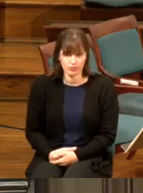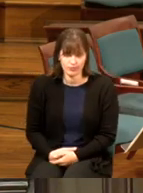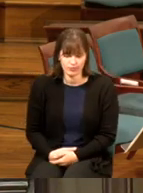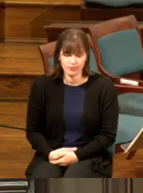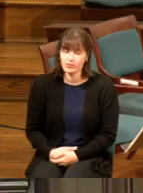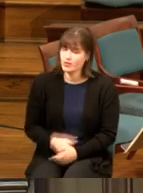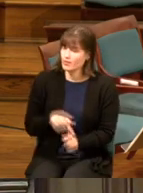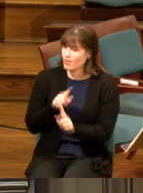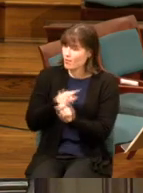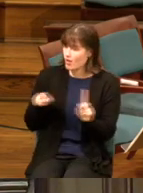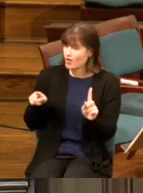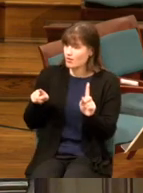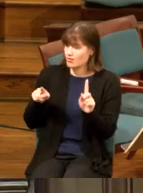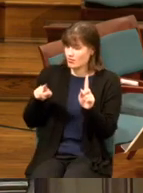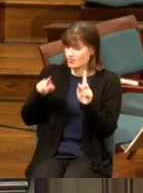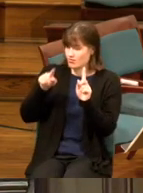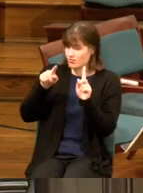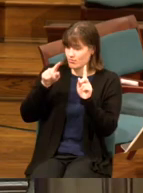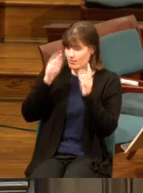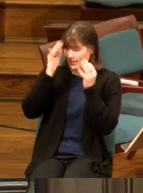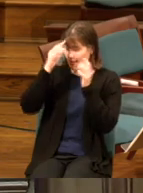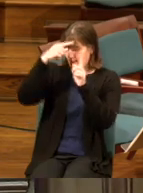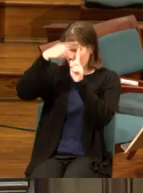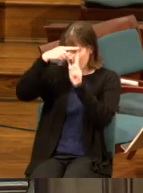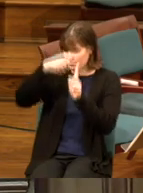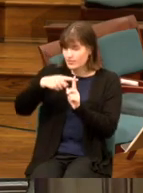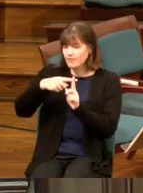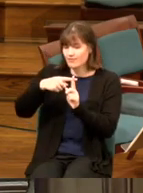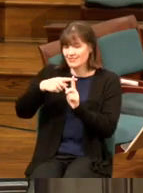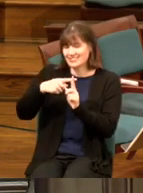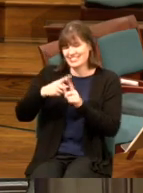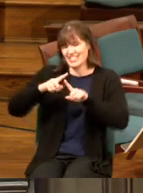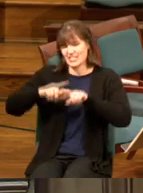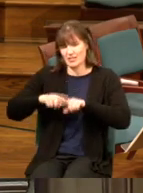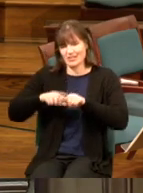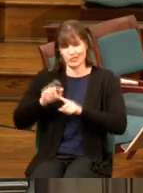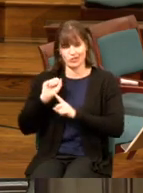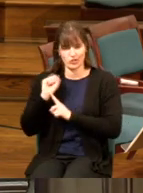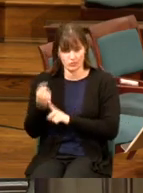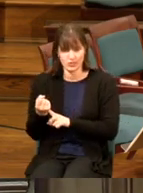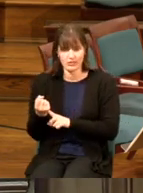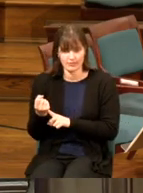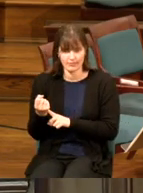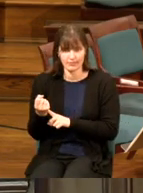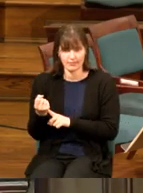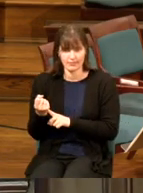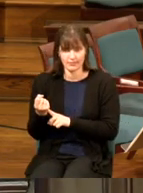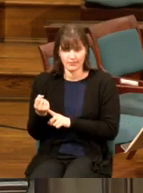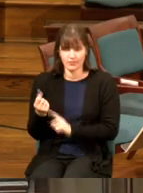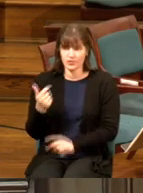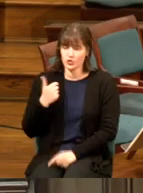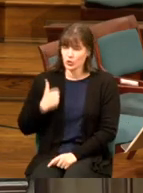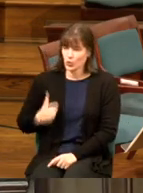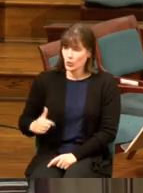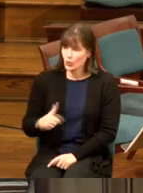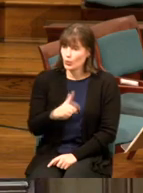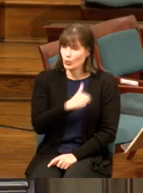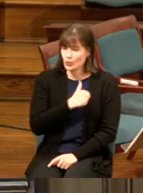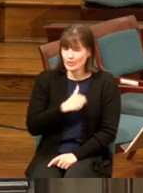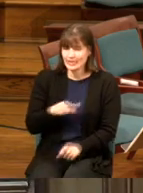But optimism is circumstantial. We can stir